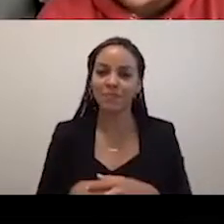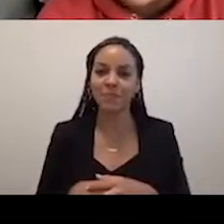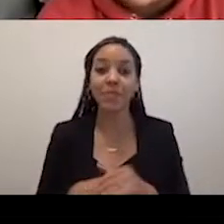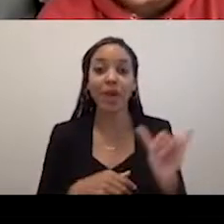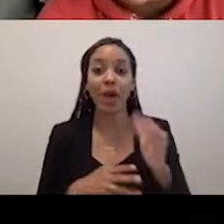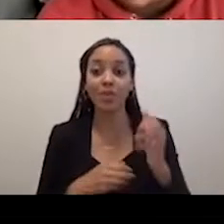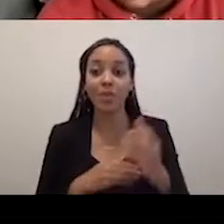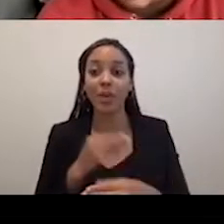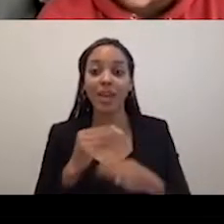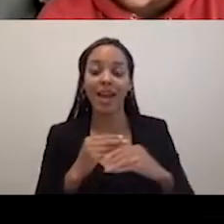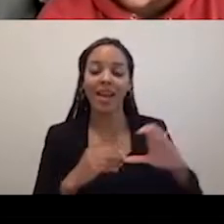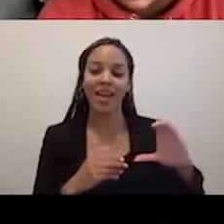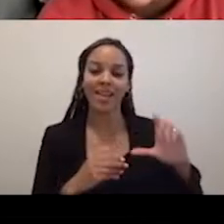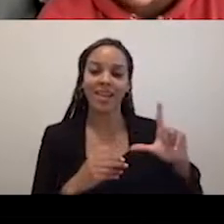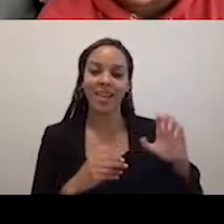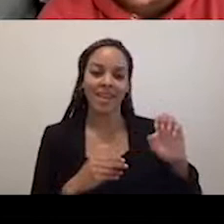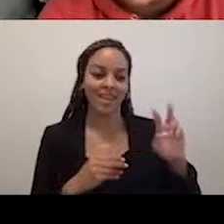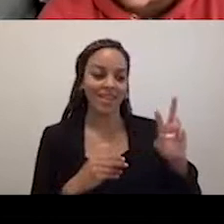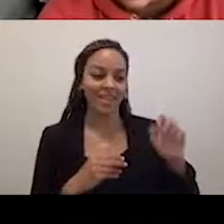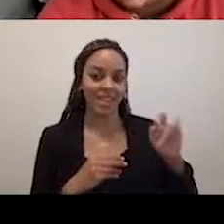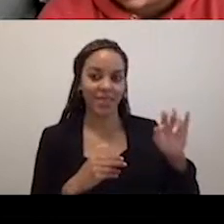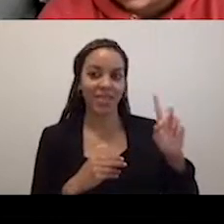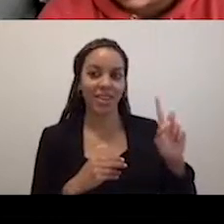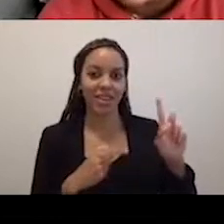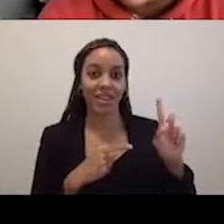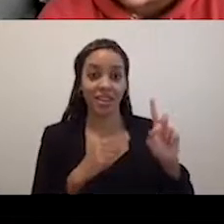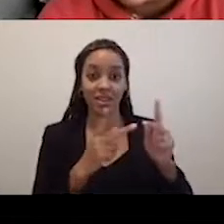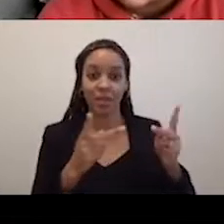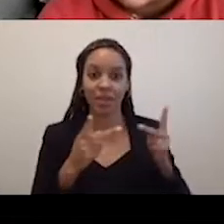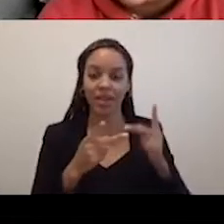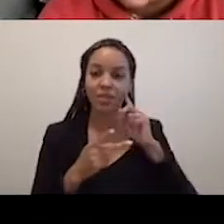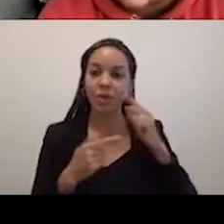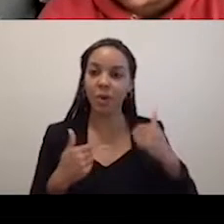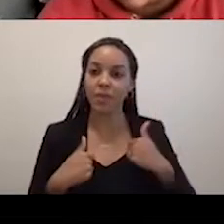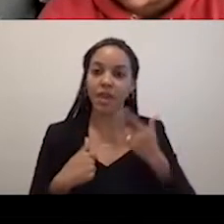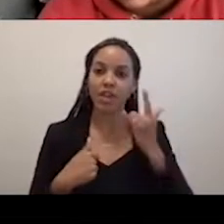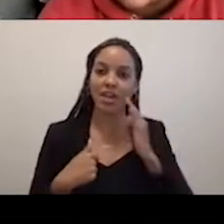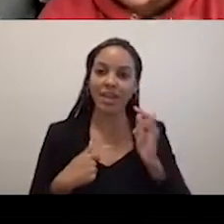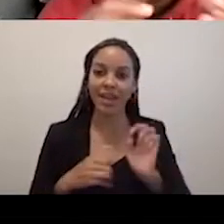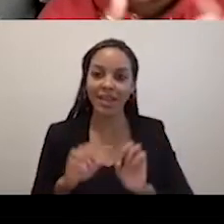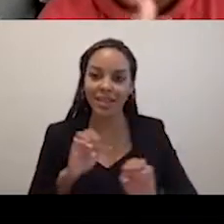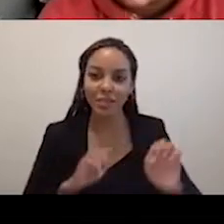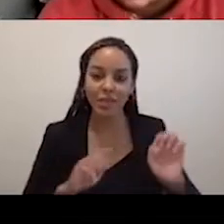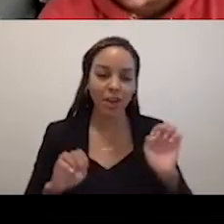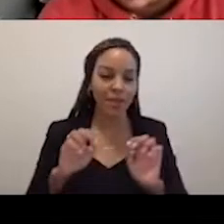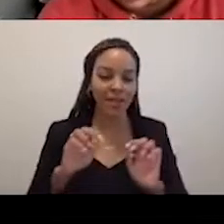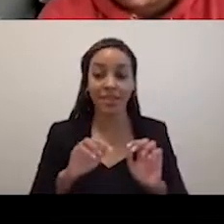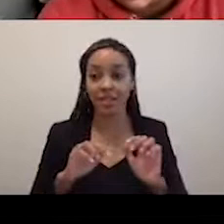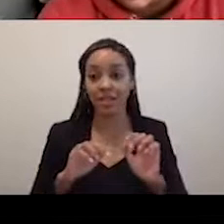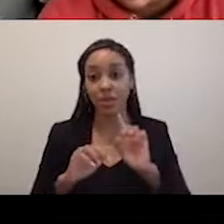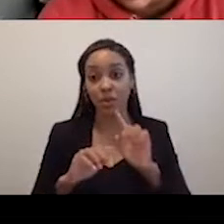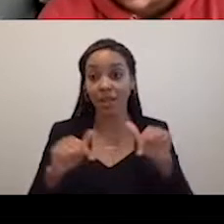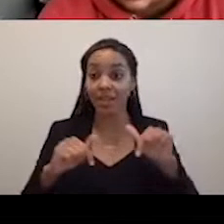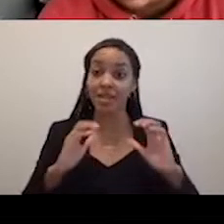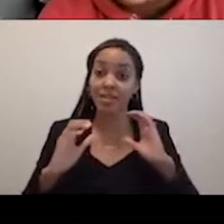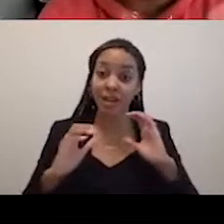that Cleveland, for me, is a site of experimentation. So this is really an invitation in this presentation and